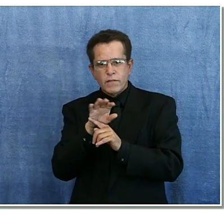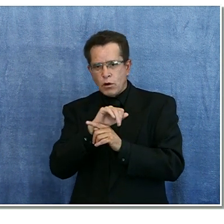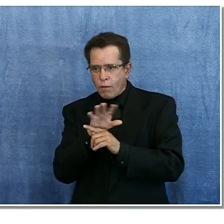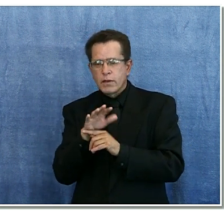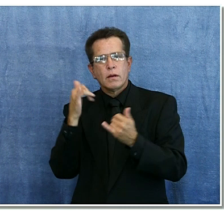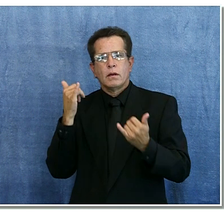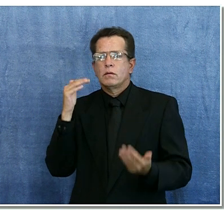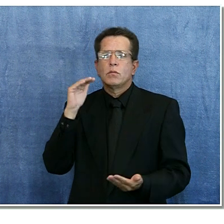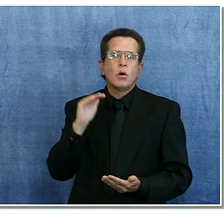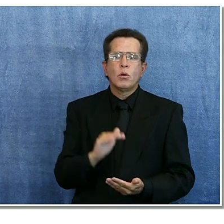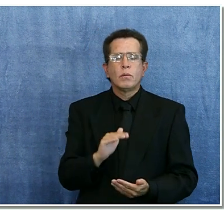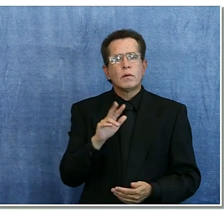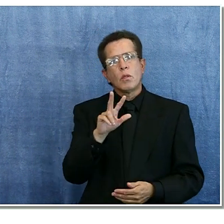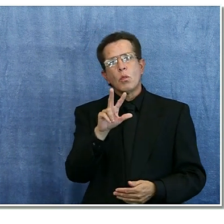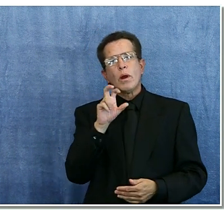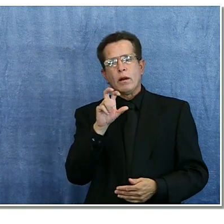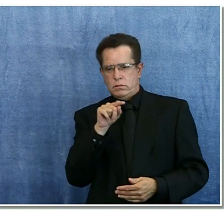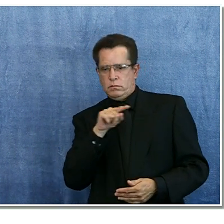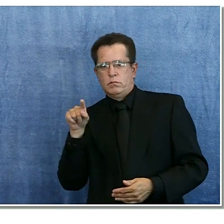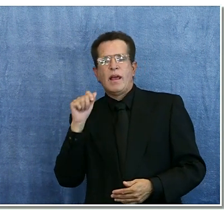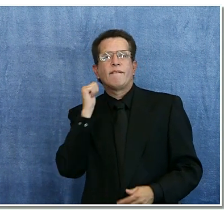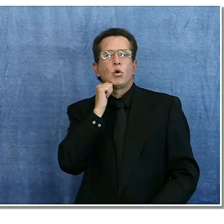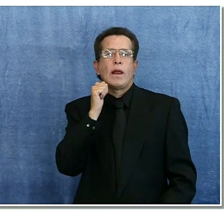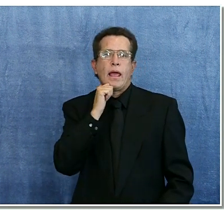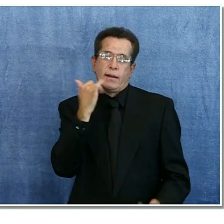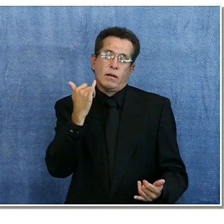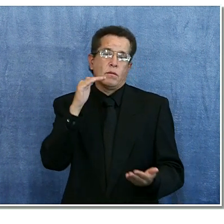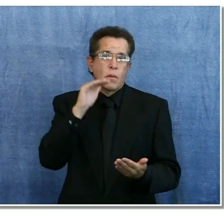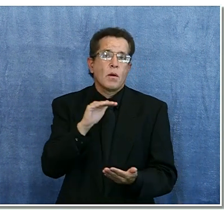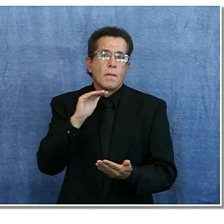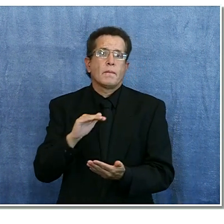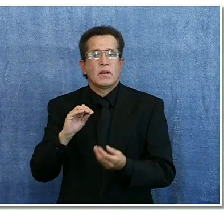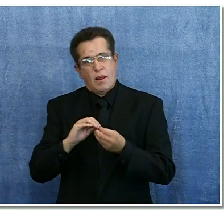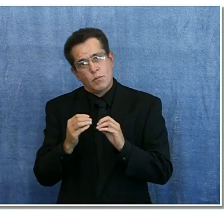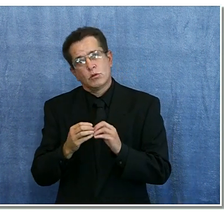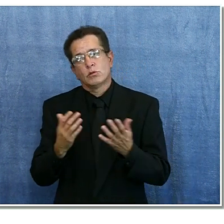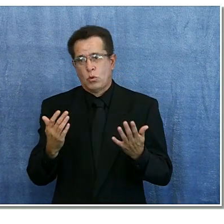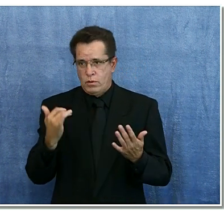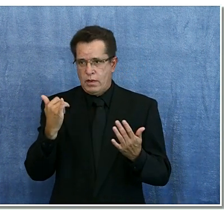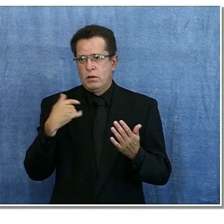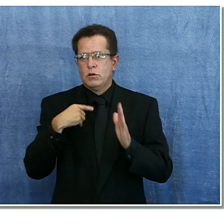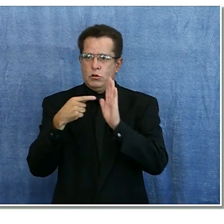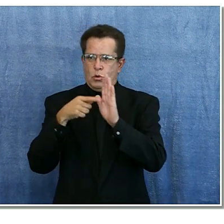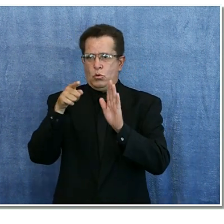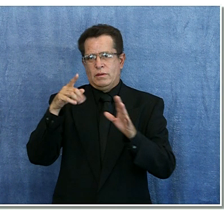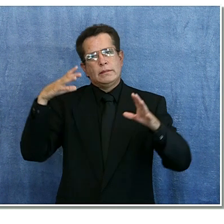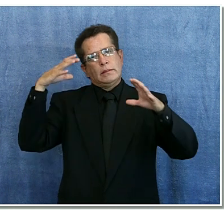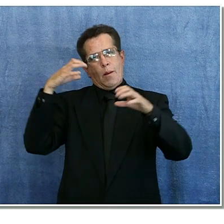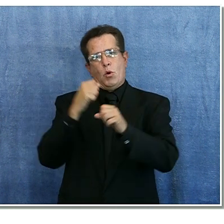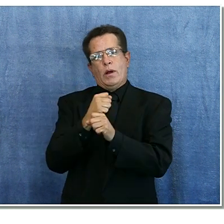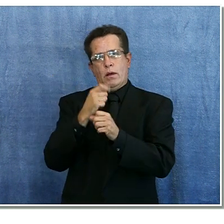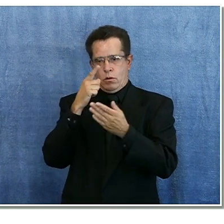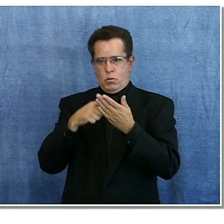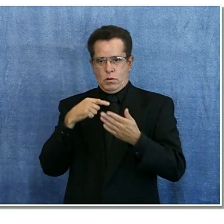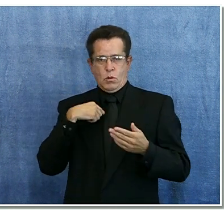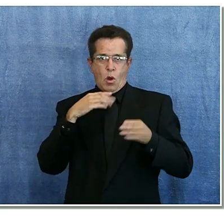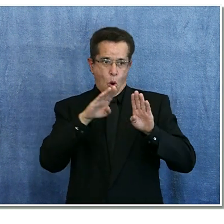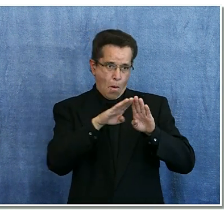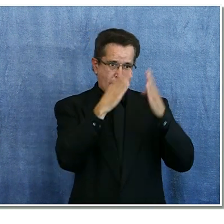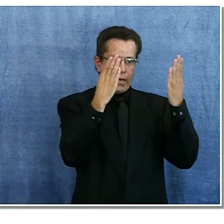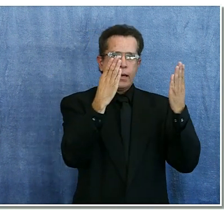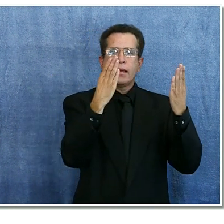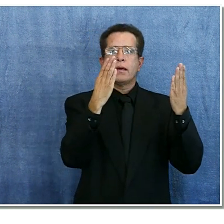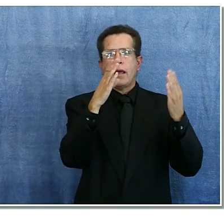less than 500 cases per day. In the next slide, this is just a summary of both of those actions, the opening